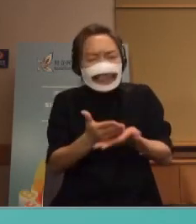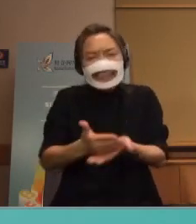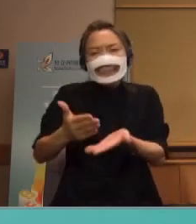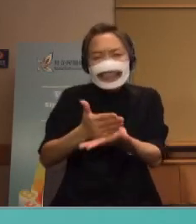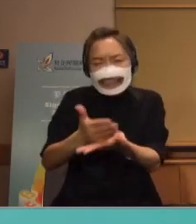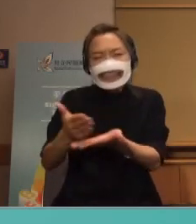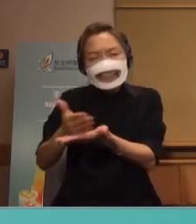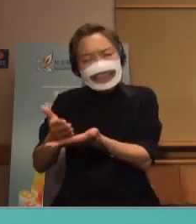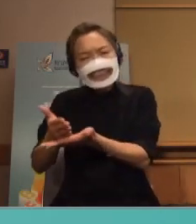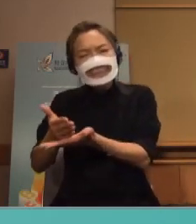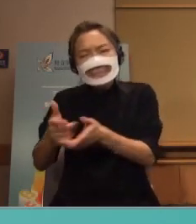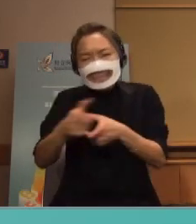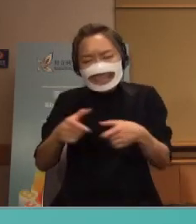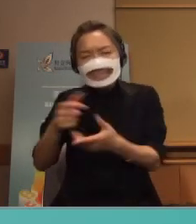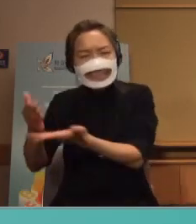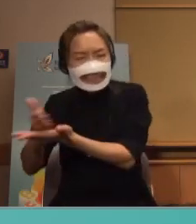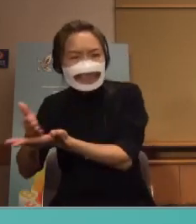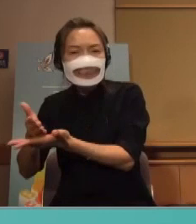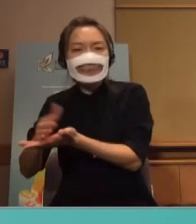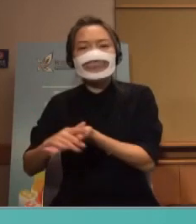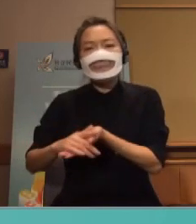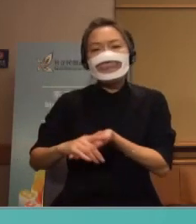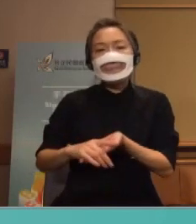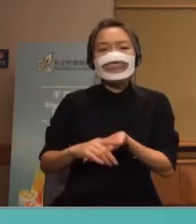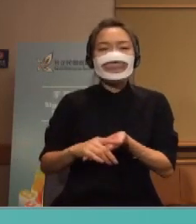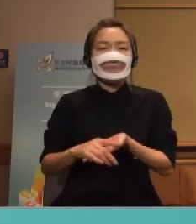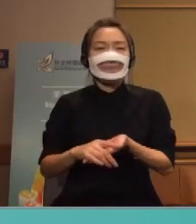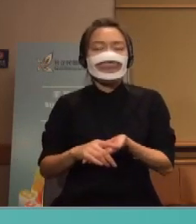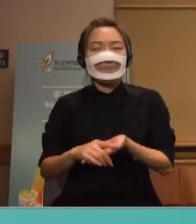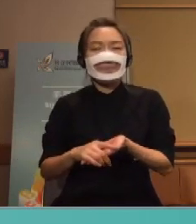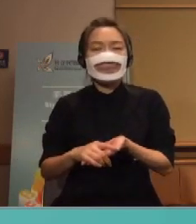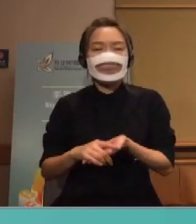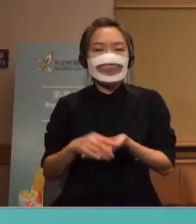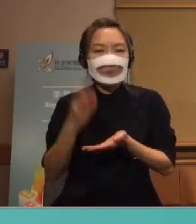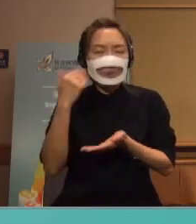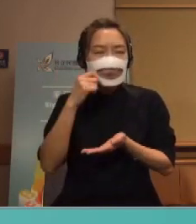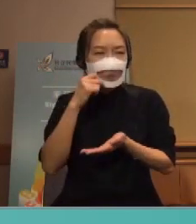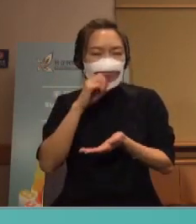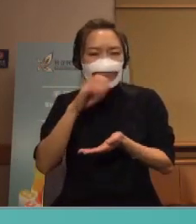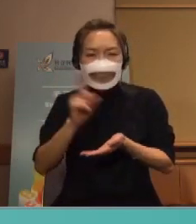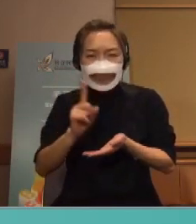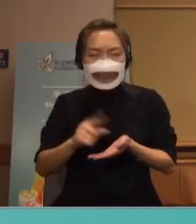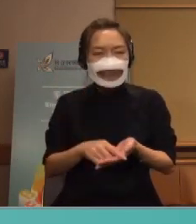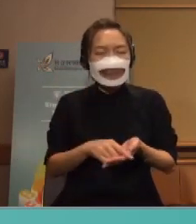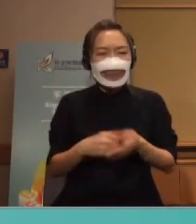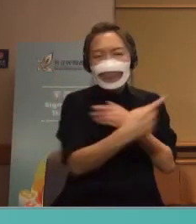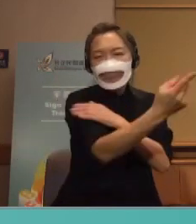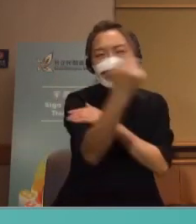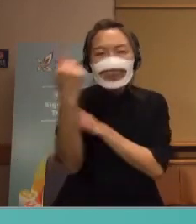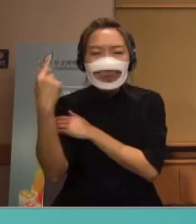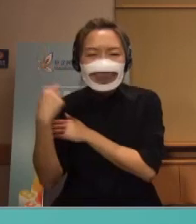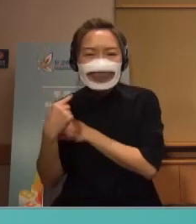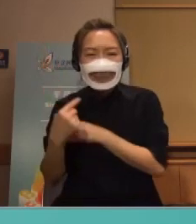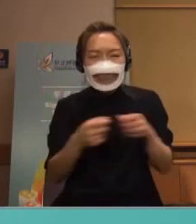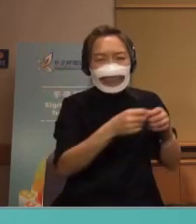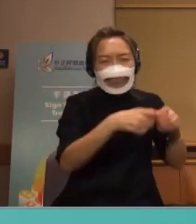FTX, we're making a joke in the market, like we're so broke now, we all have to work in McDonald's. So that joke's like